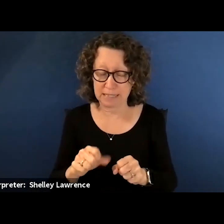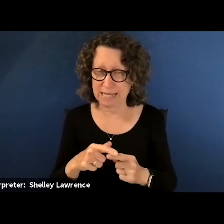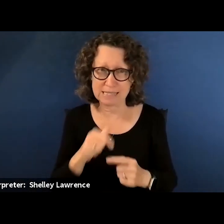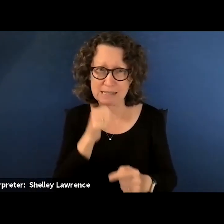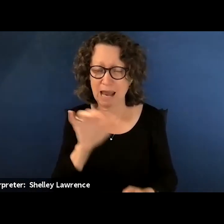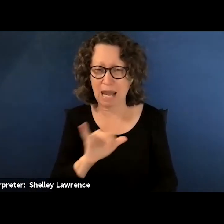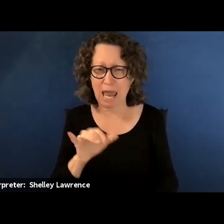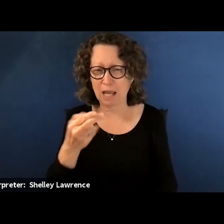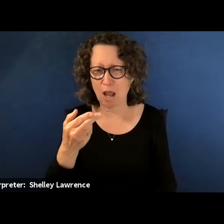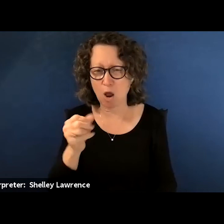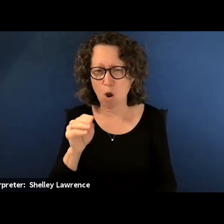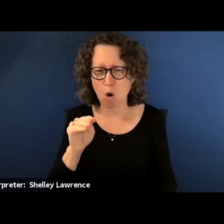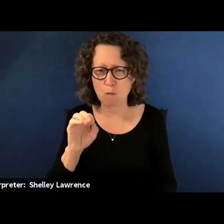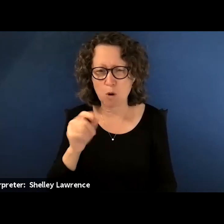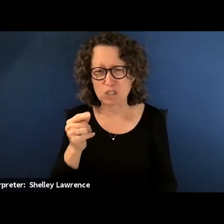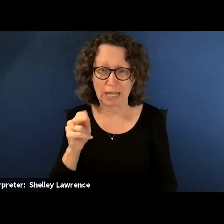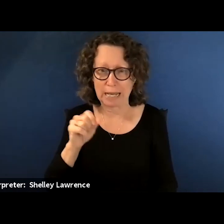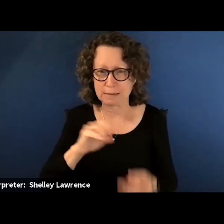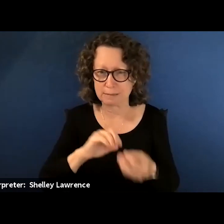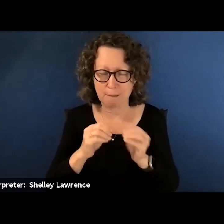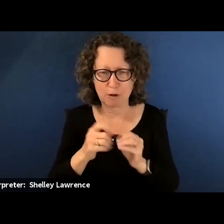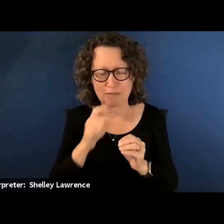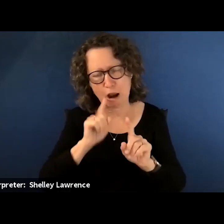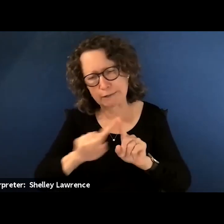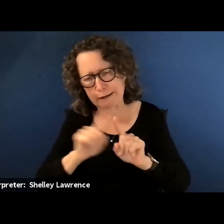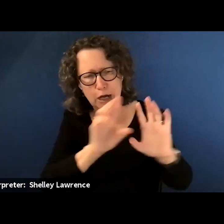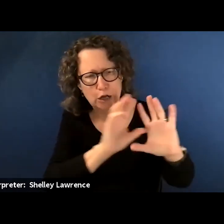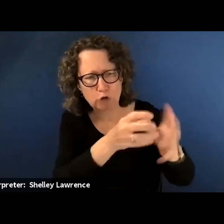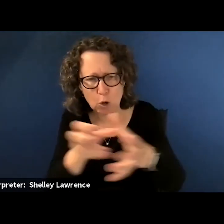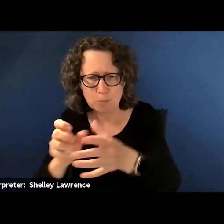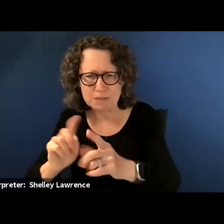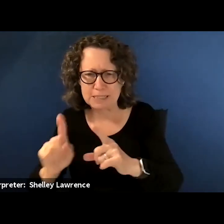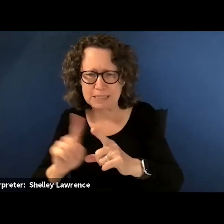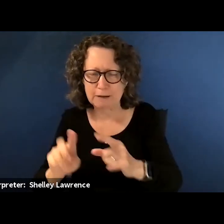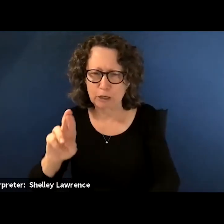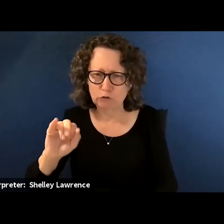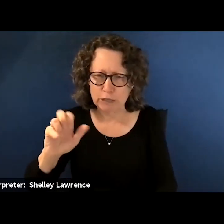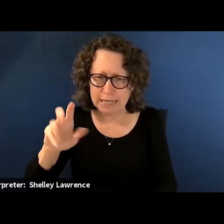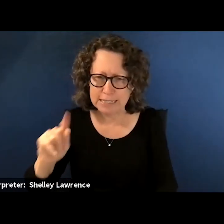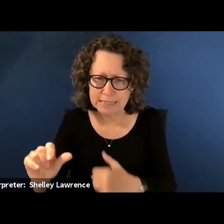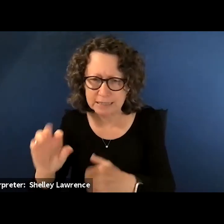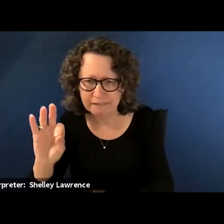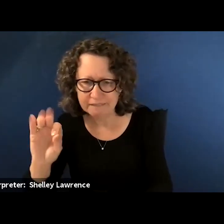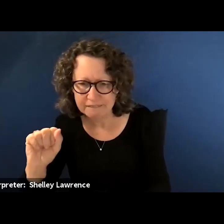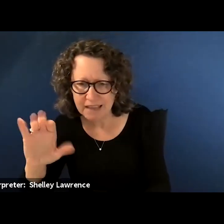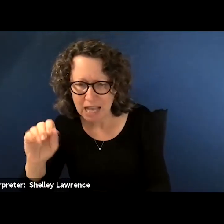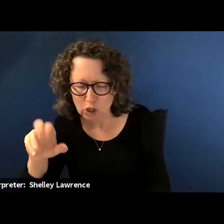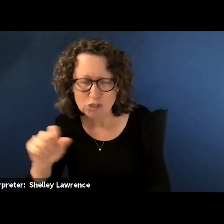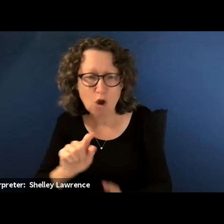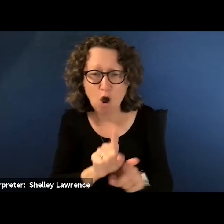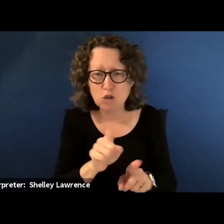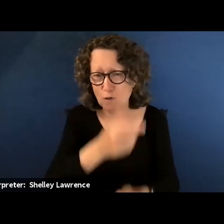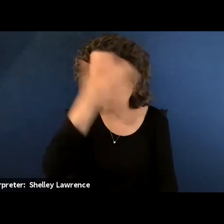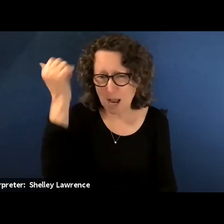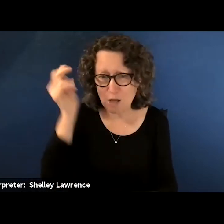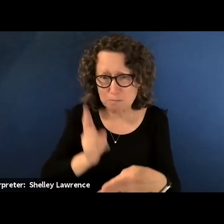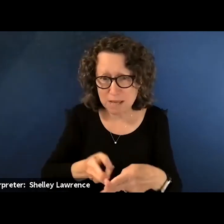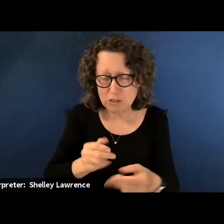a homogeneous number. There's different groups that have different risk factors. And he also forgot to mention